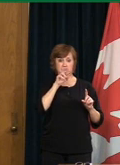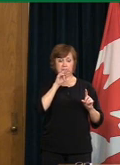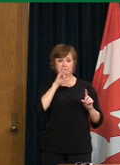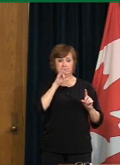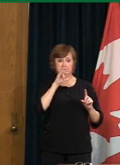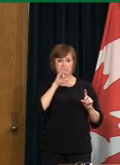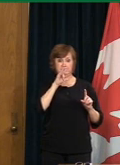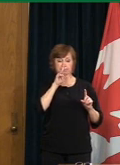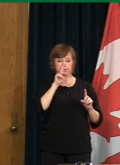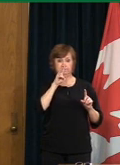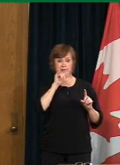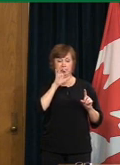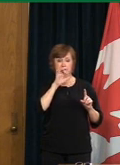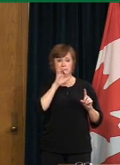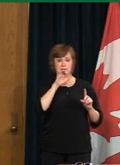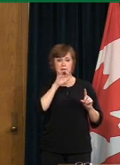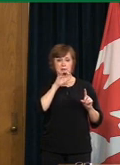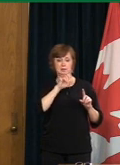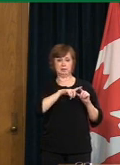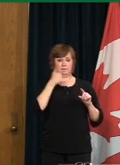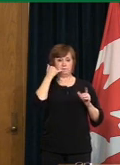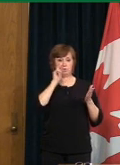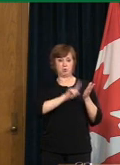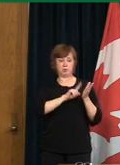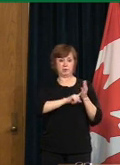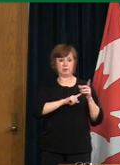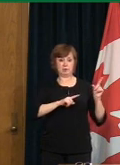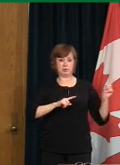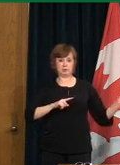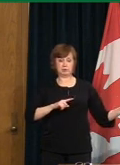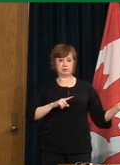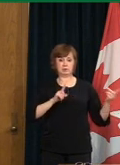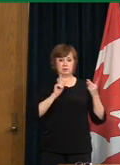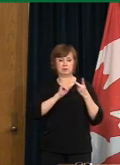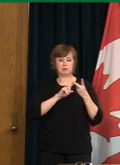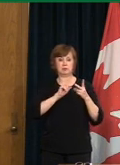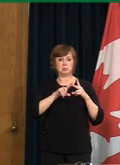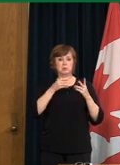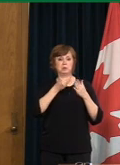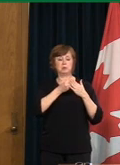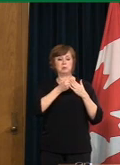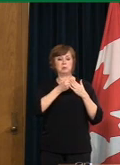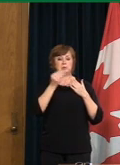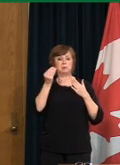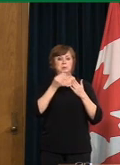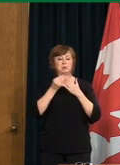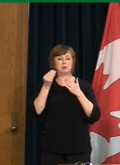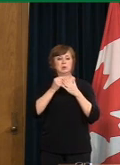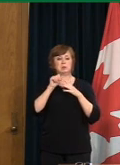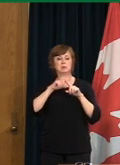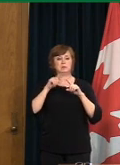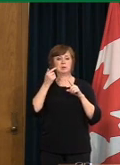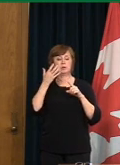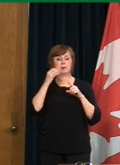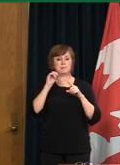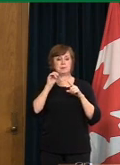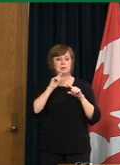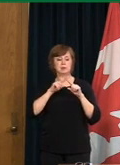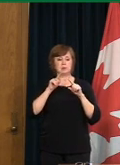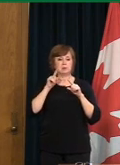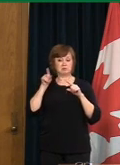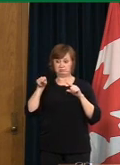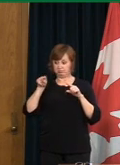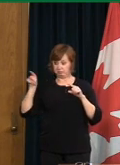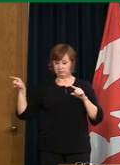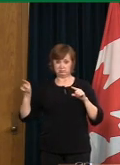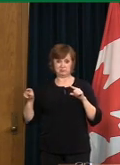seem that the Prime Minister's procurement contracts that he has with these other companies are going to come through in the